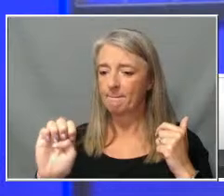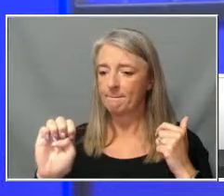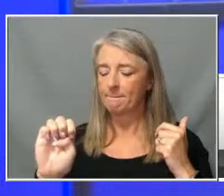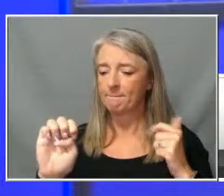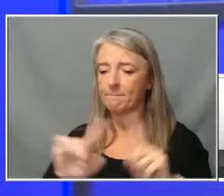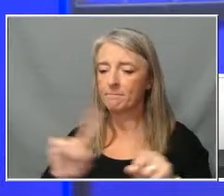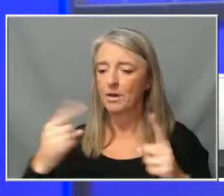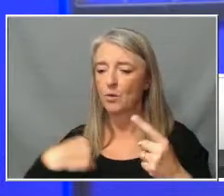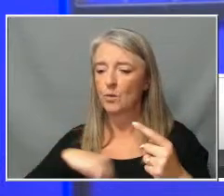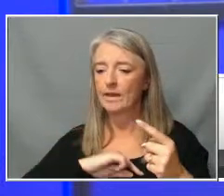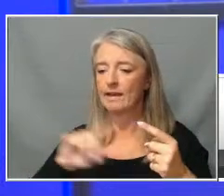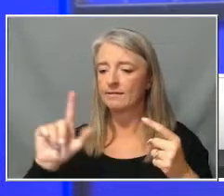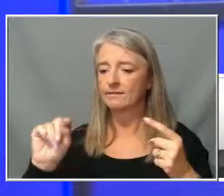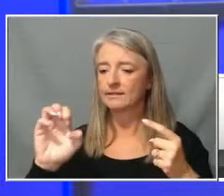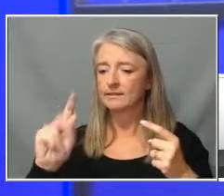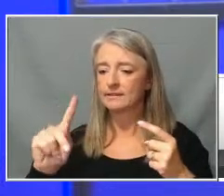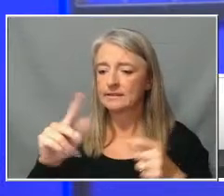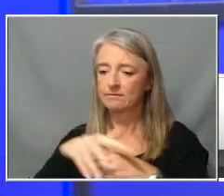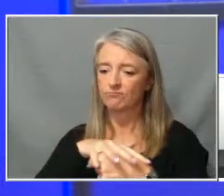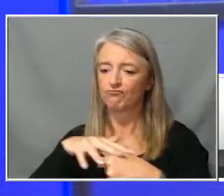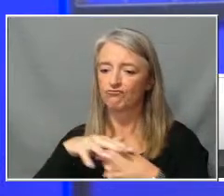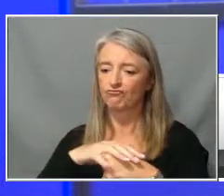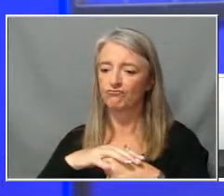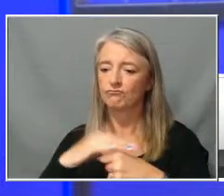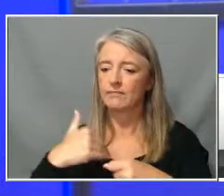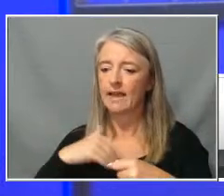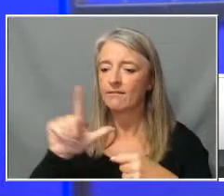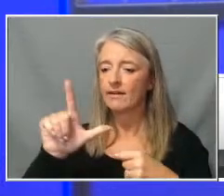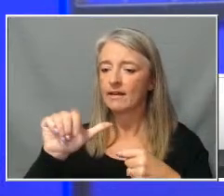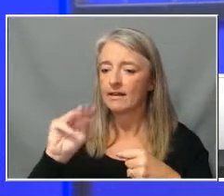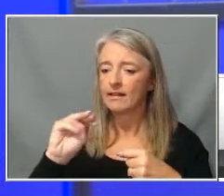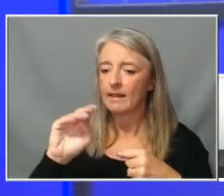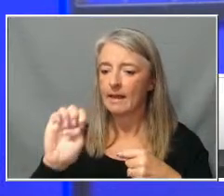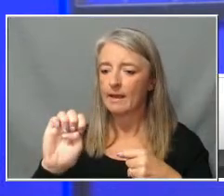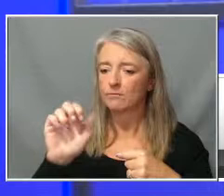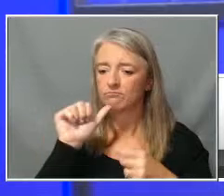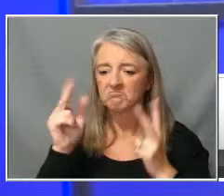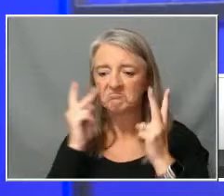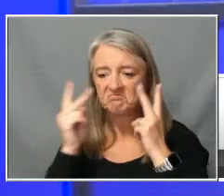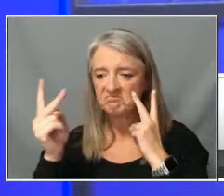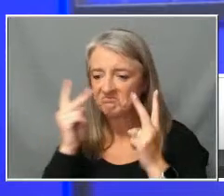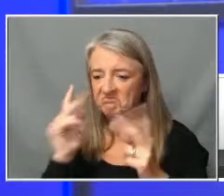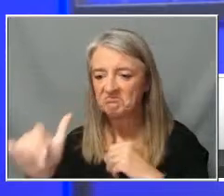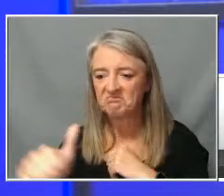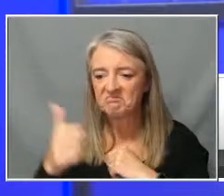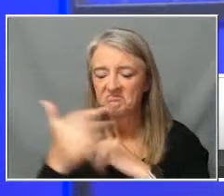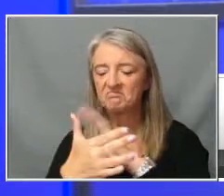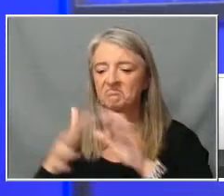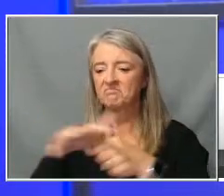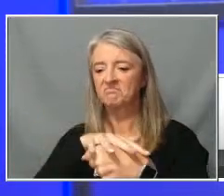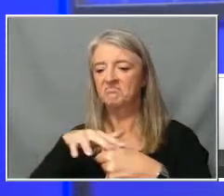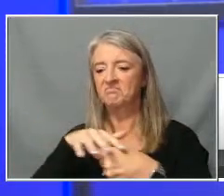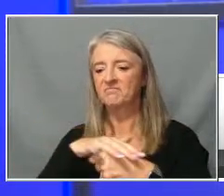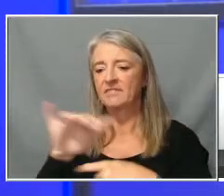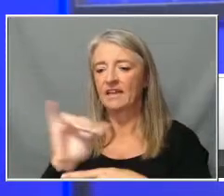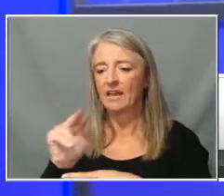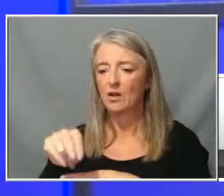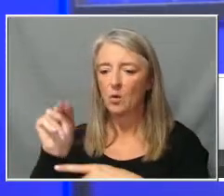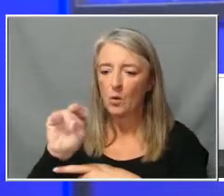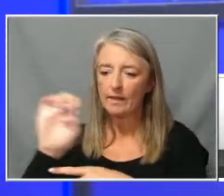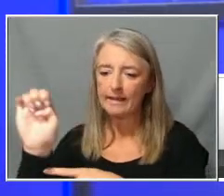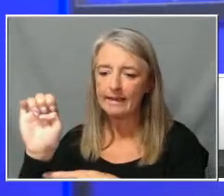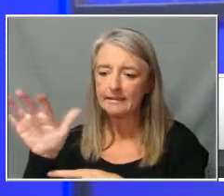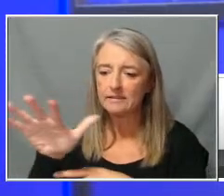ticks here in our area that do carry Lyme, we don't see it as much as, say, other areas like the Northeast or places